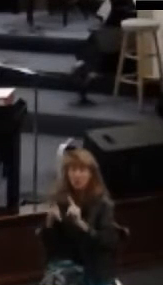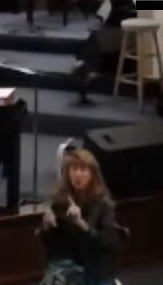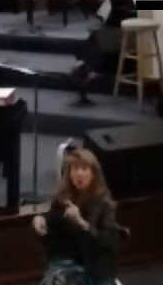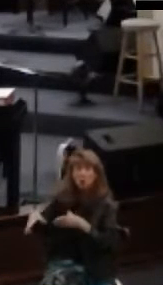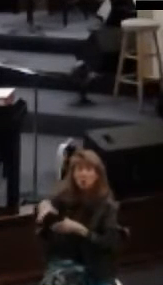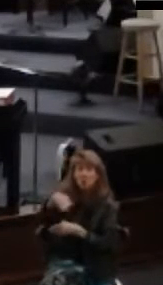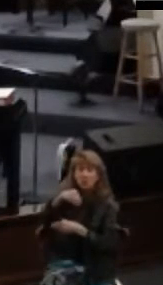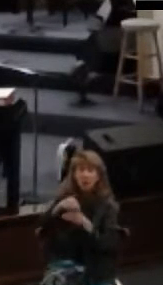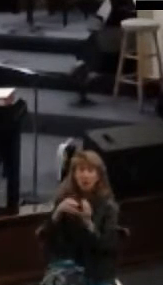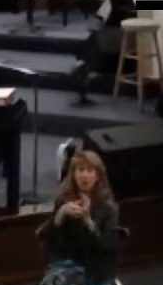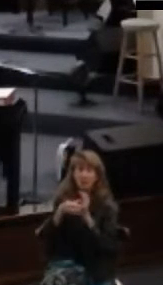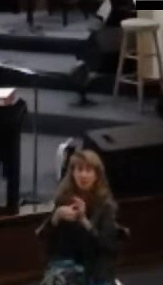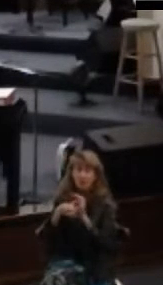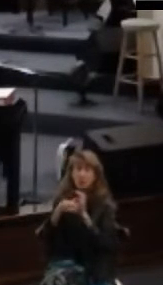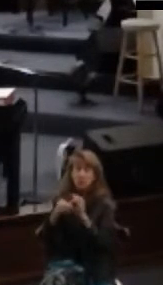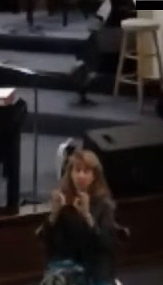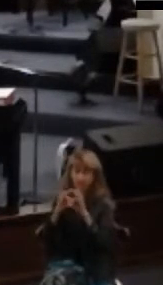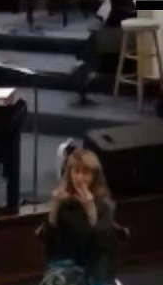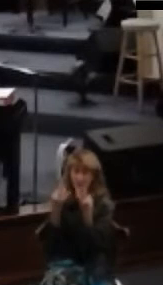of believers.